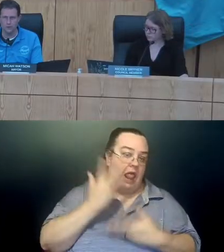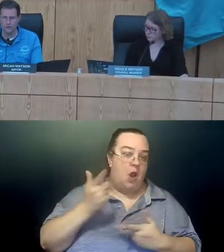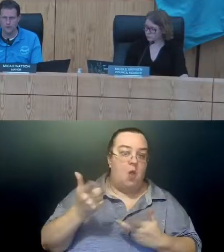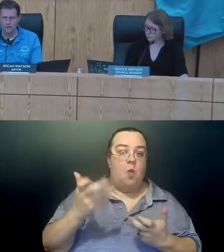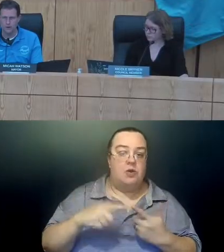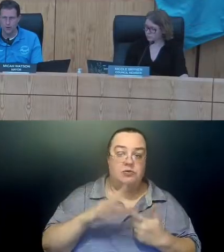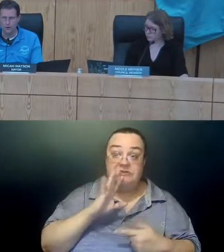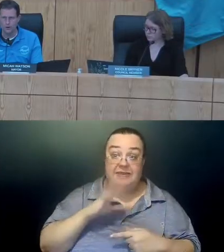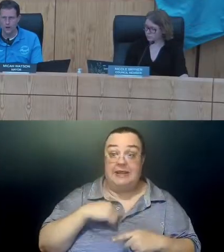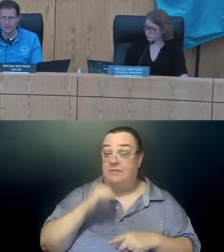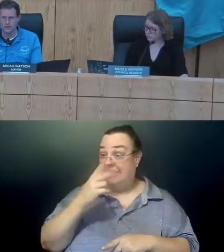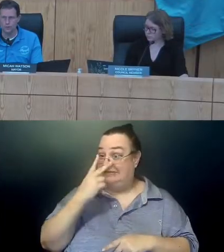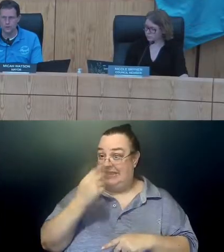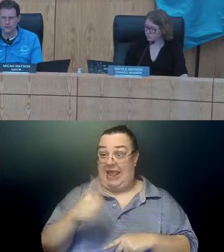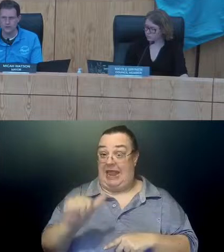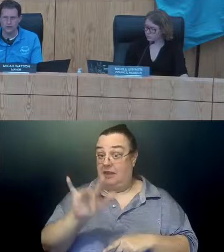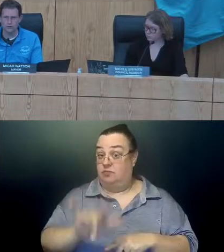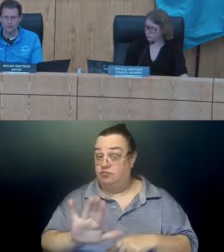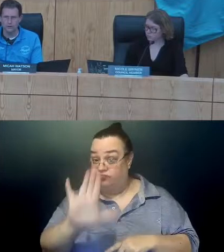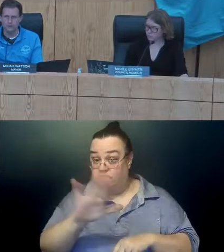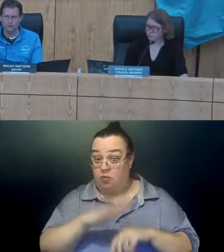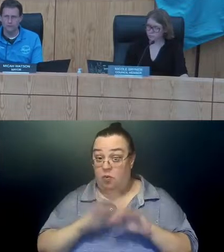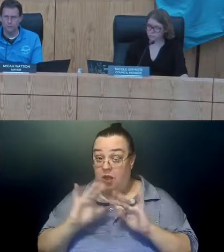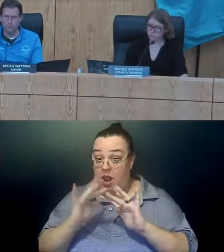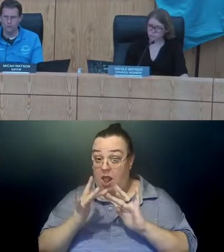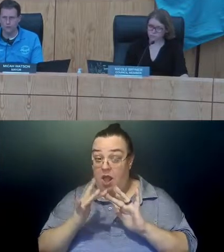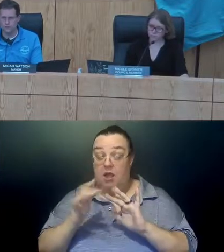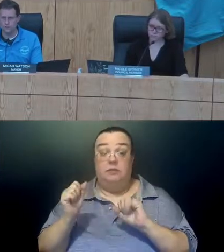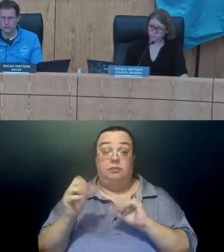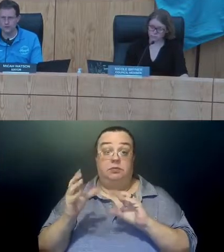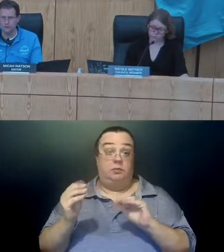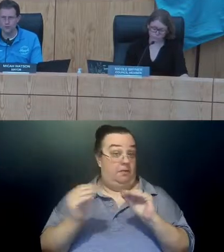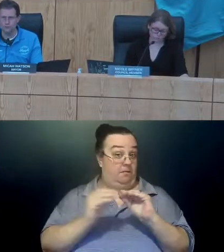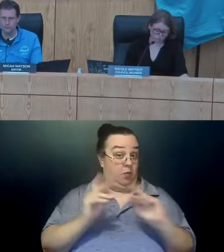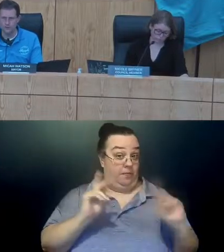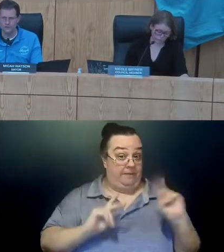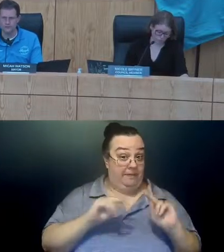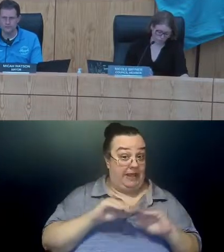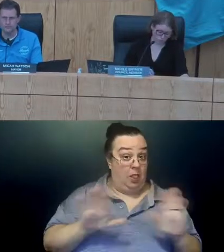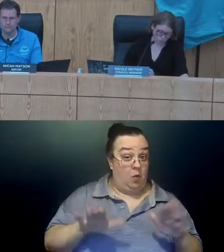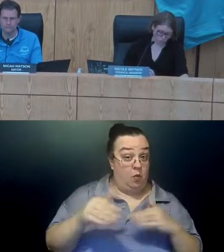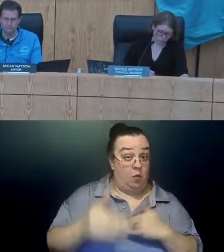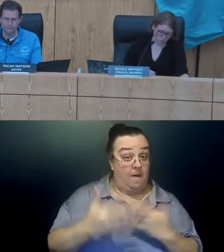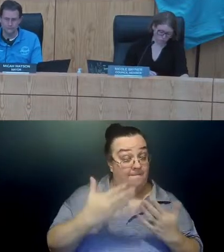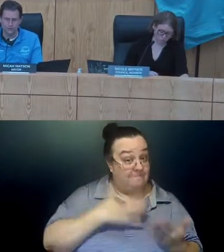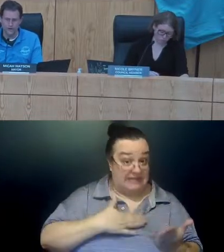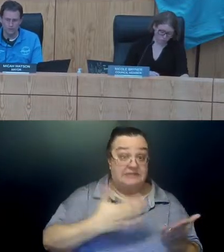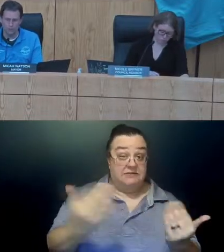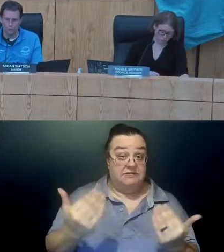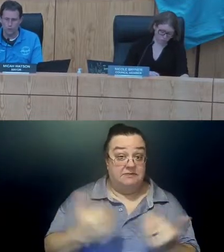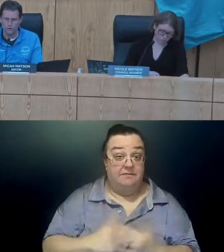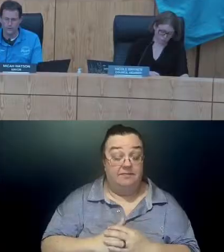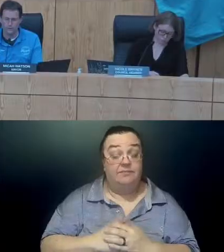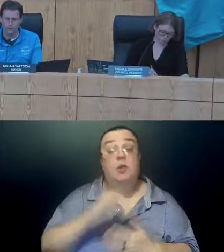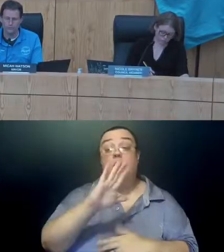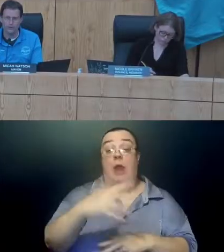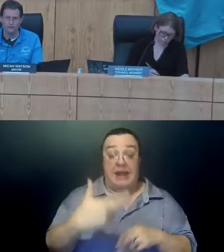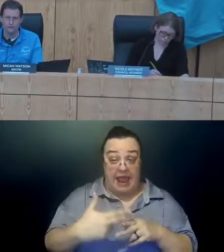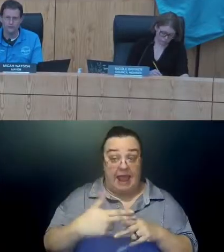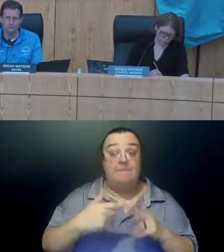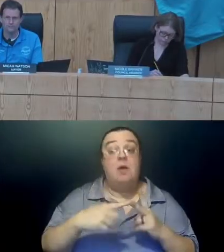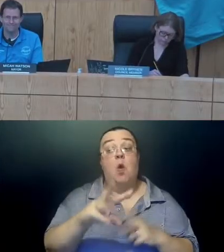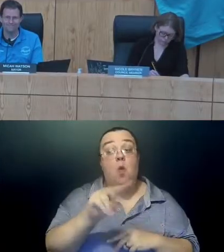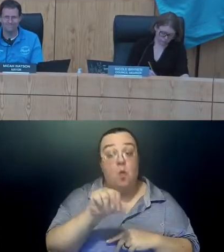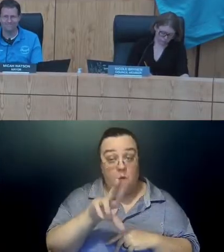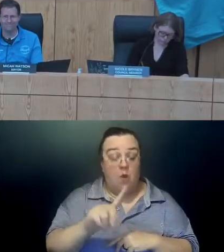seeing anyone online, so is there more folks in the room? Please, your name, your ward, and you have 3